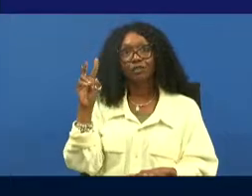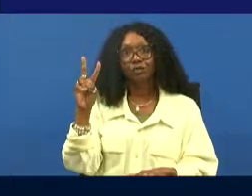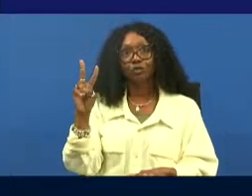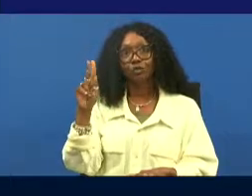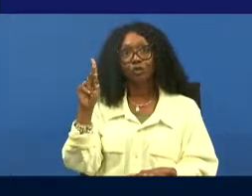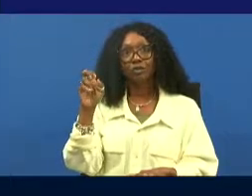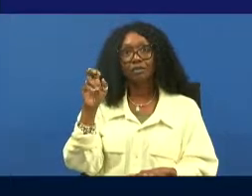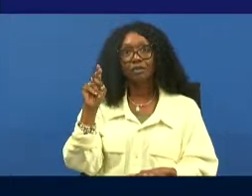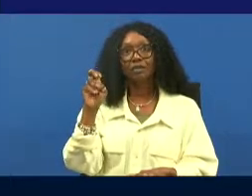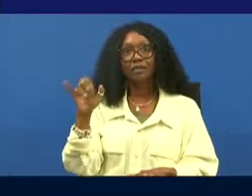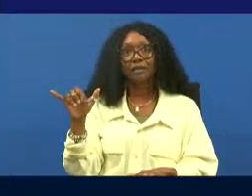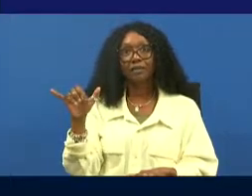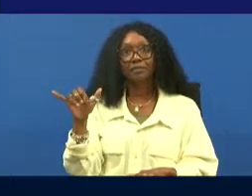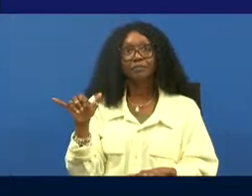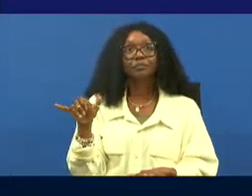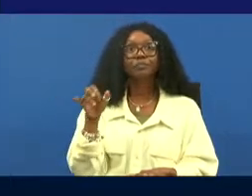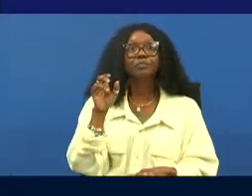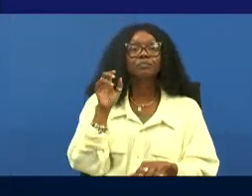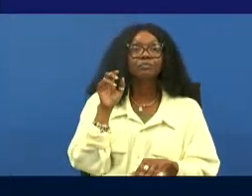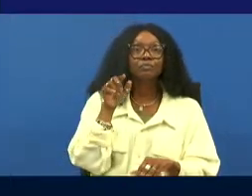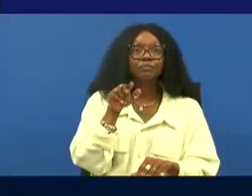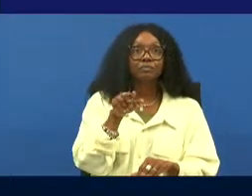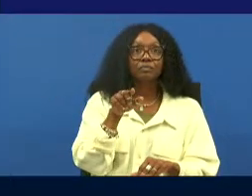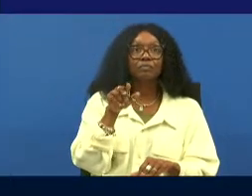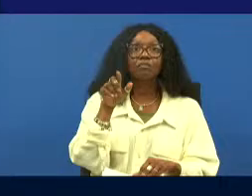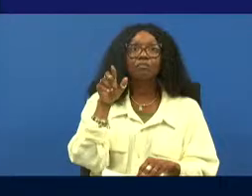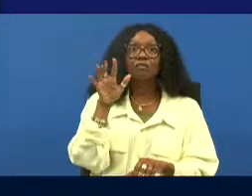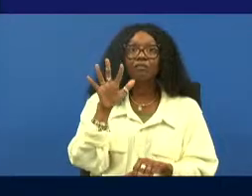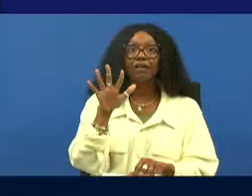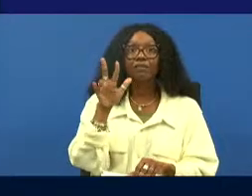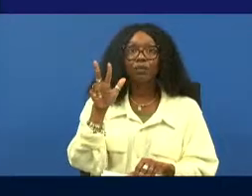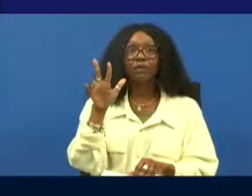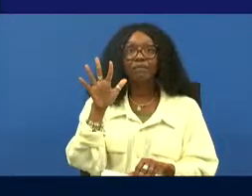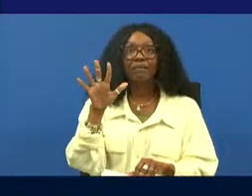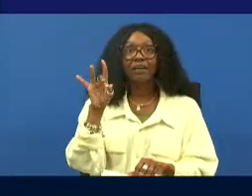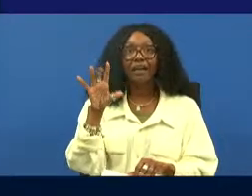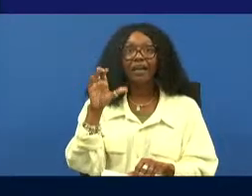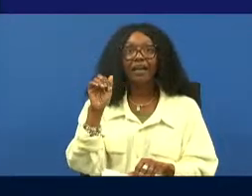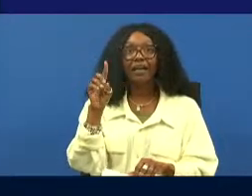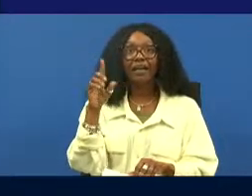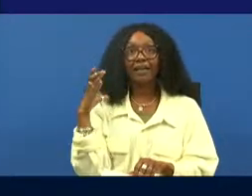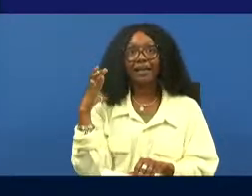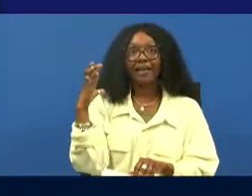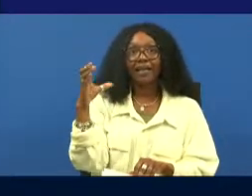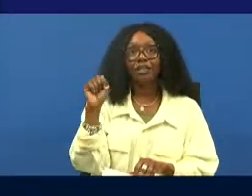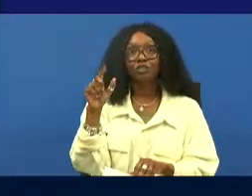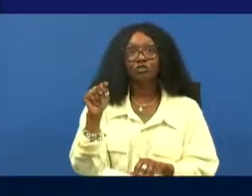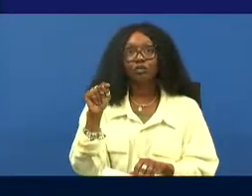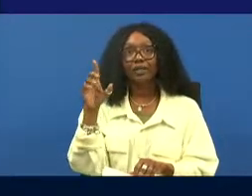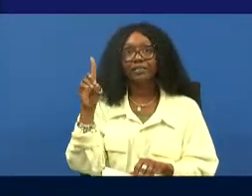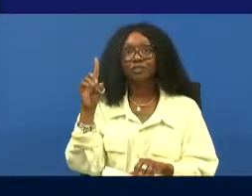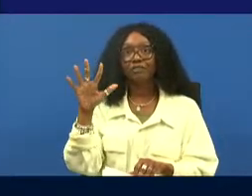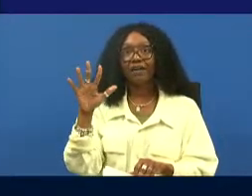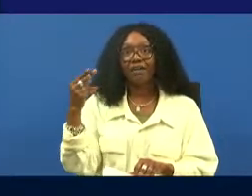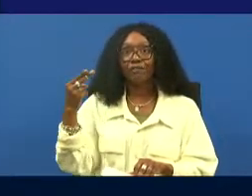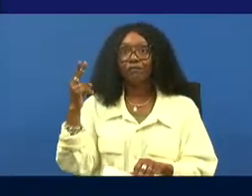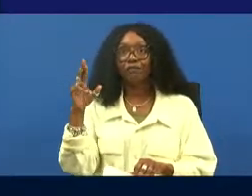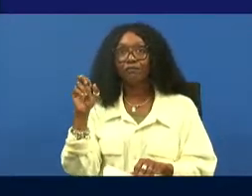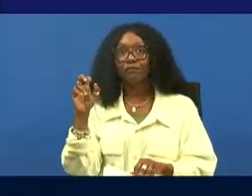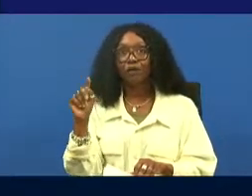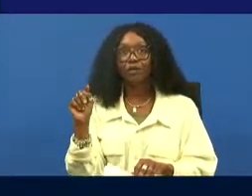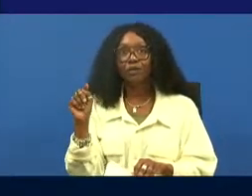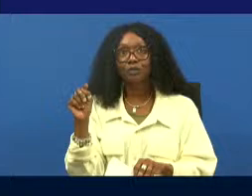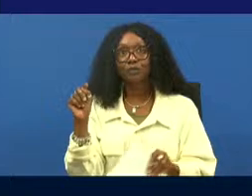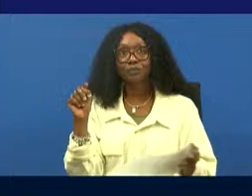Kenny. Number 5, Elvin Sterling and Norma Sterling, 5358 Cadillac Street, Council District 5, Hearst. Number 6, Titus